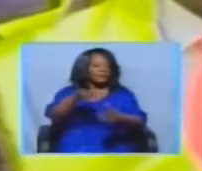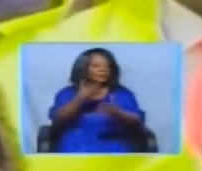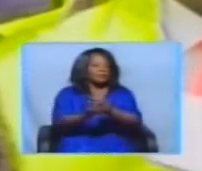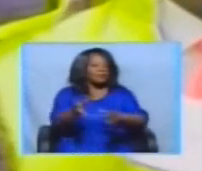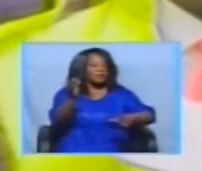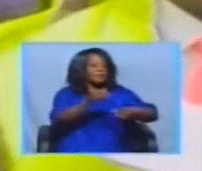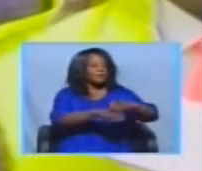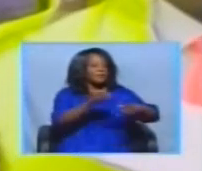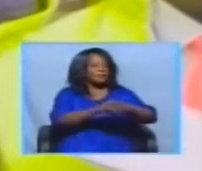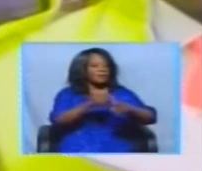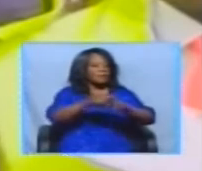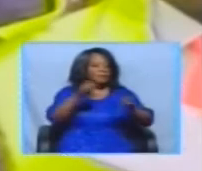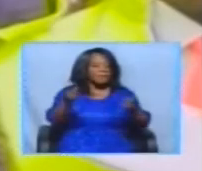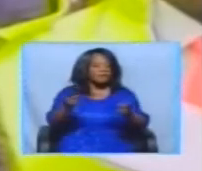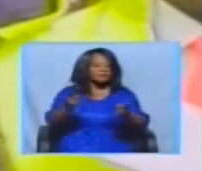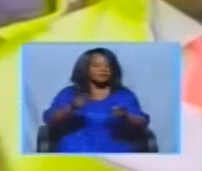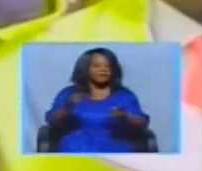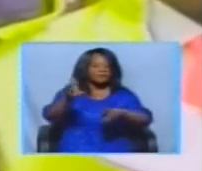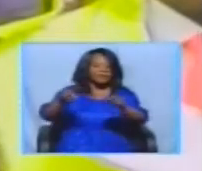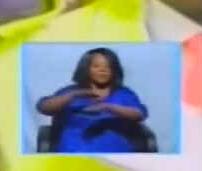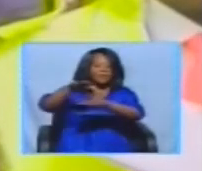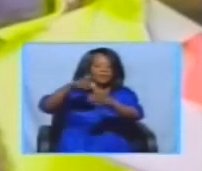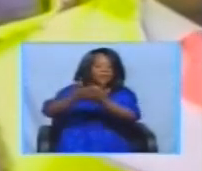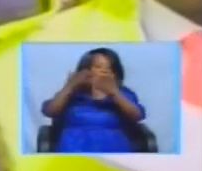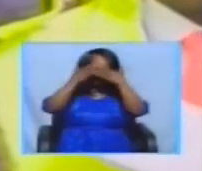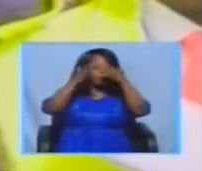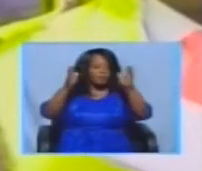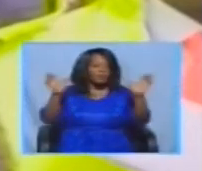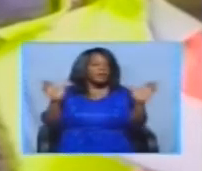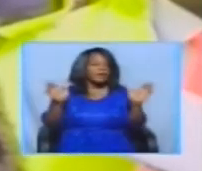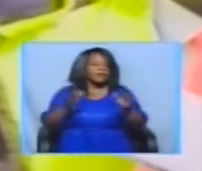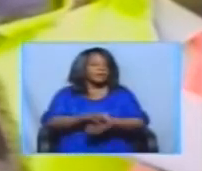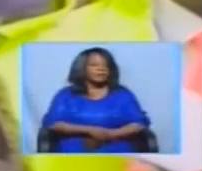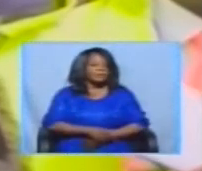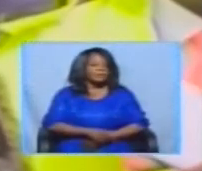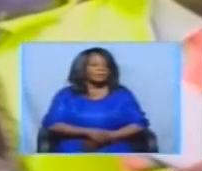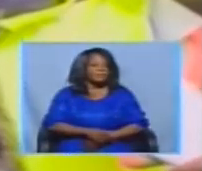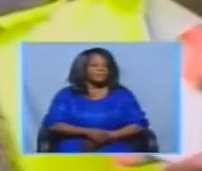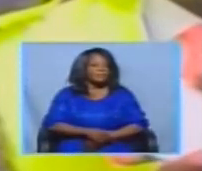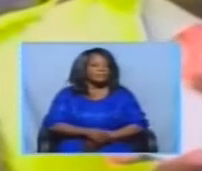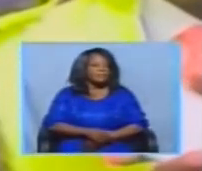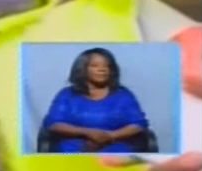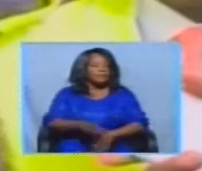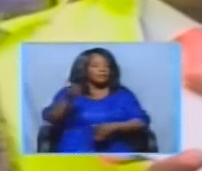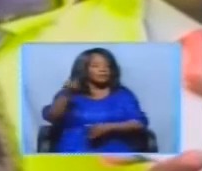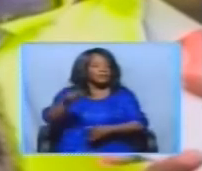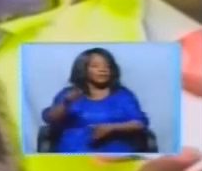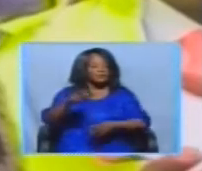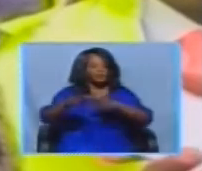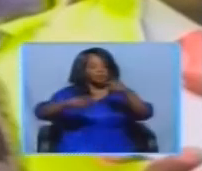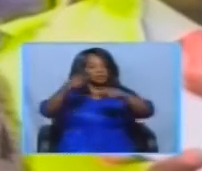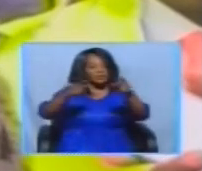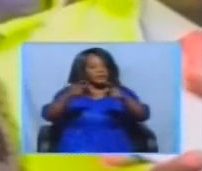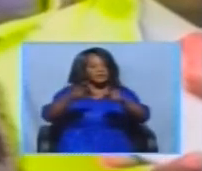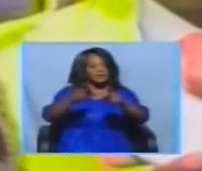waste. As you may be aware, the greatest danger to the road network is water. So we need to provide for proper